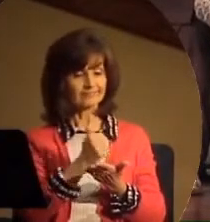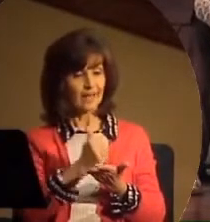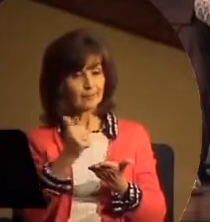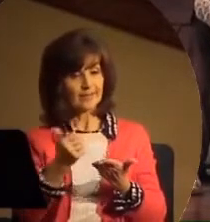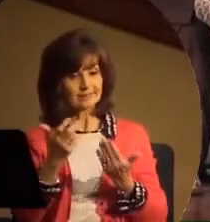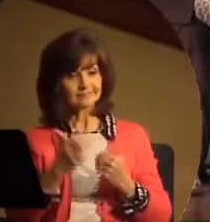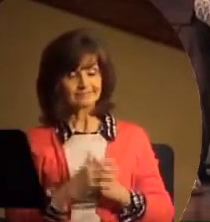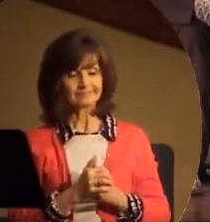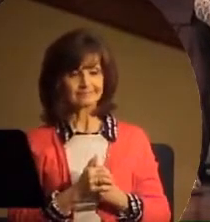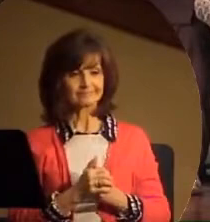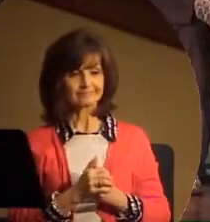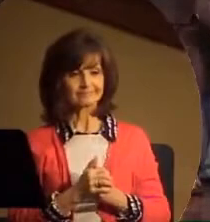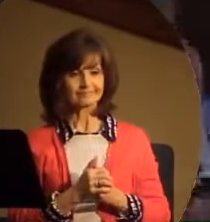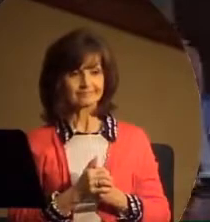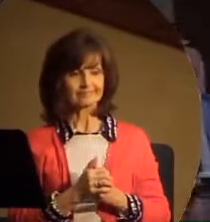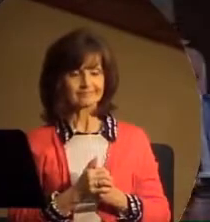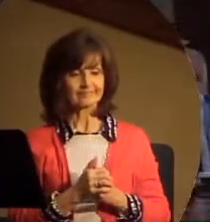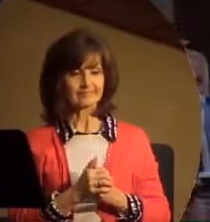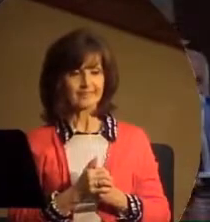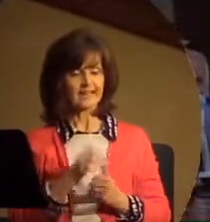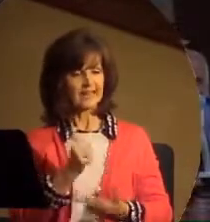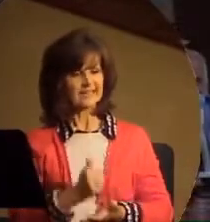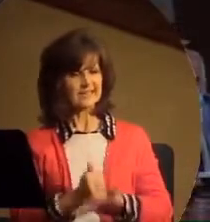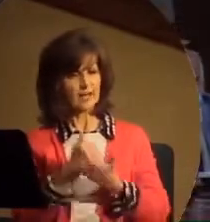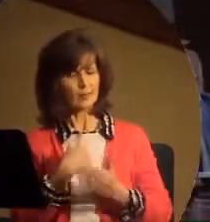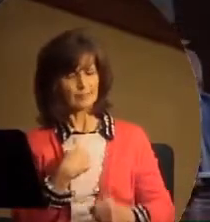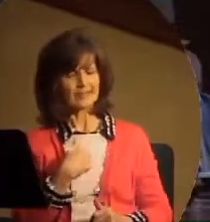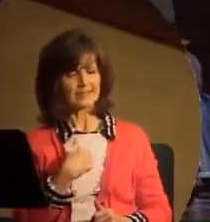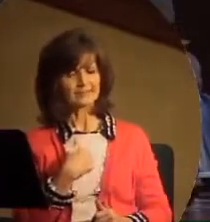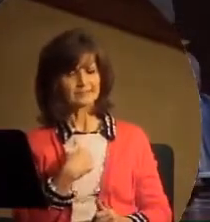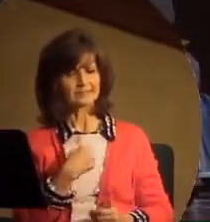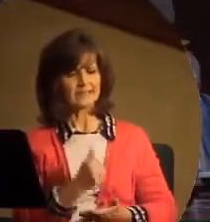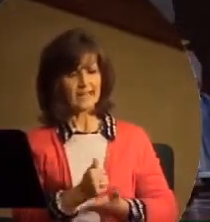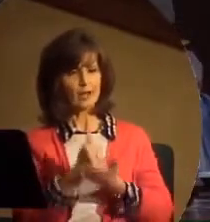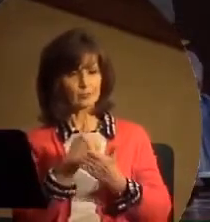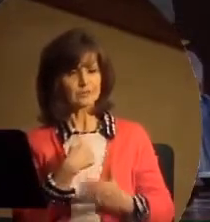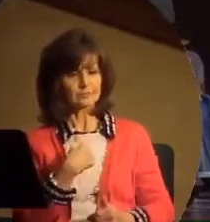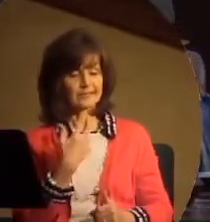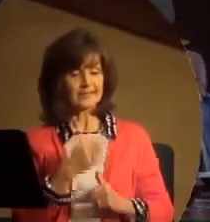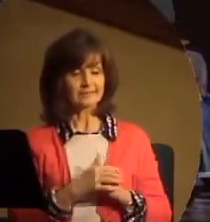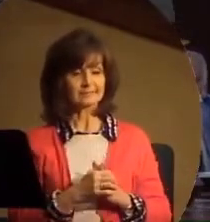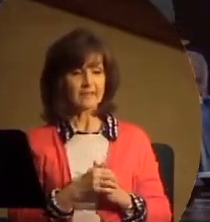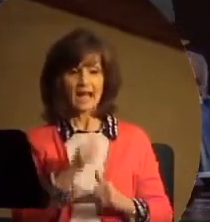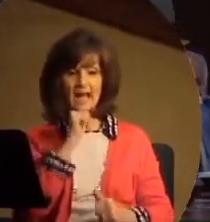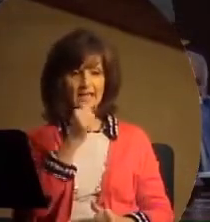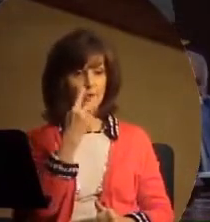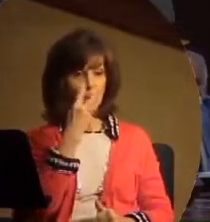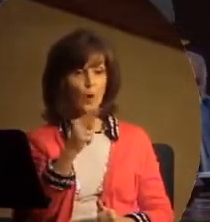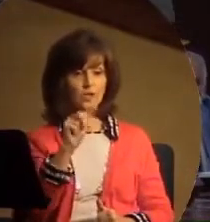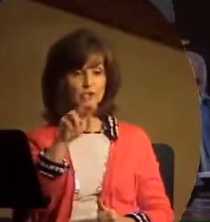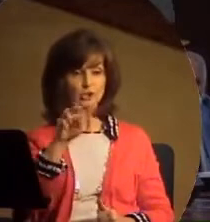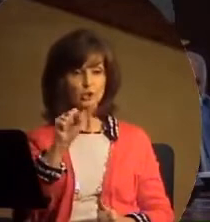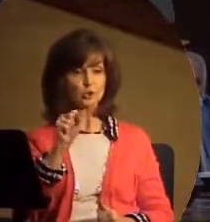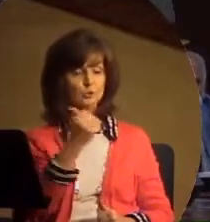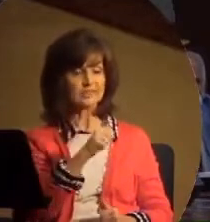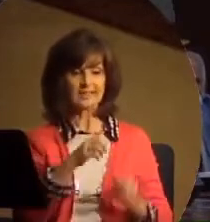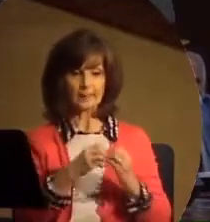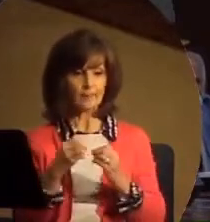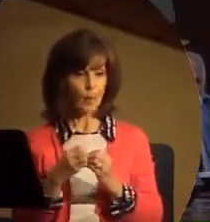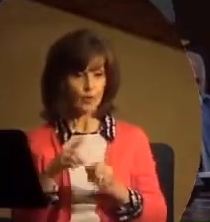Amen. Boy, it's kind of helped. I don't know if it kind of helps me. I don't even watch the news no more. Do